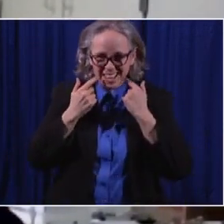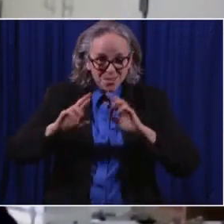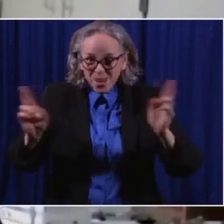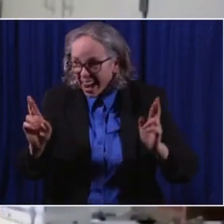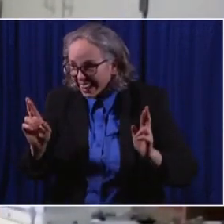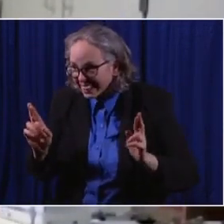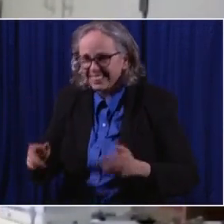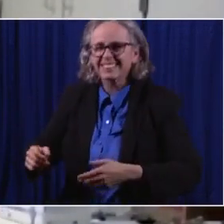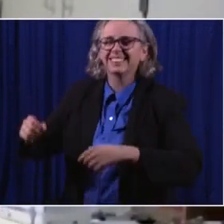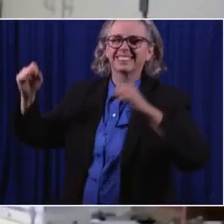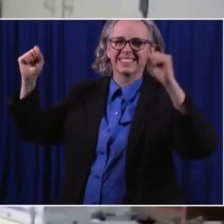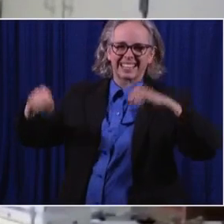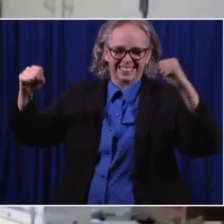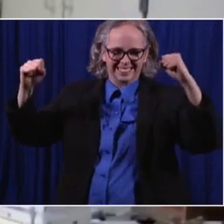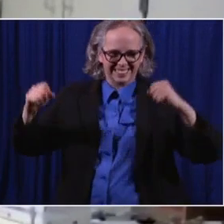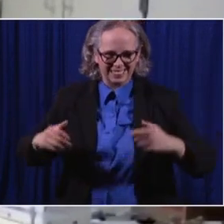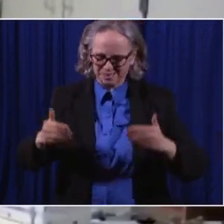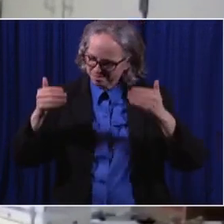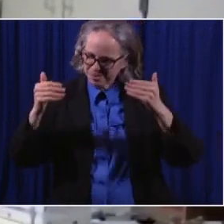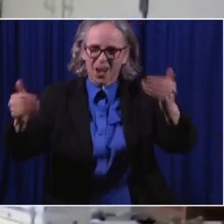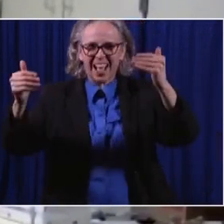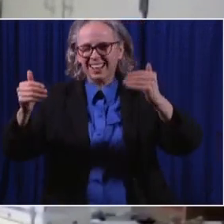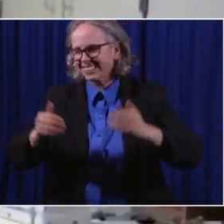then. You ready?